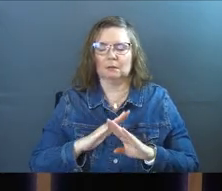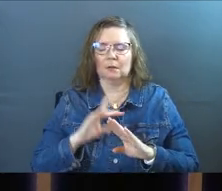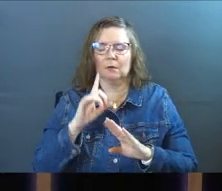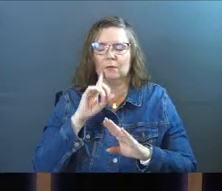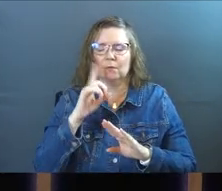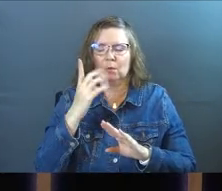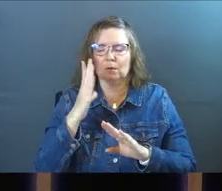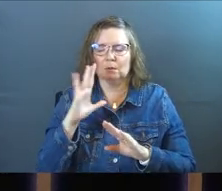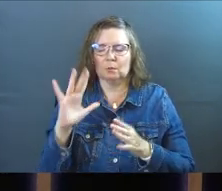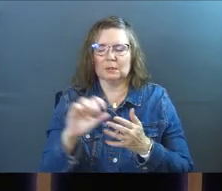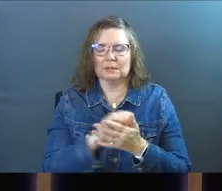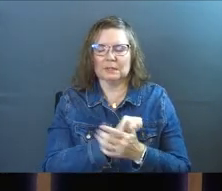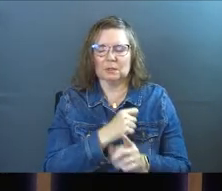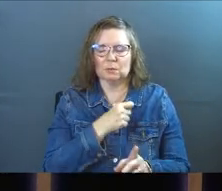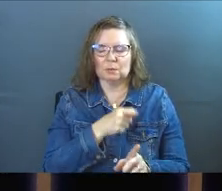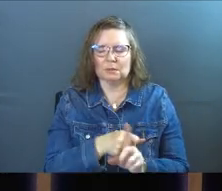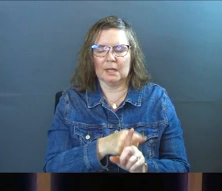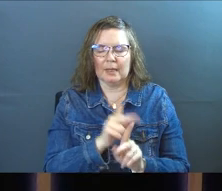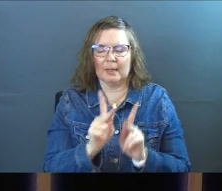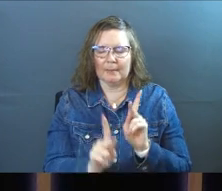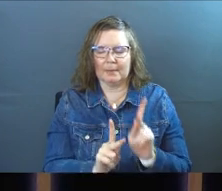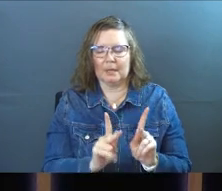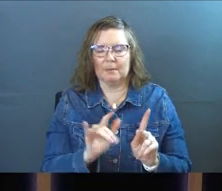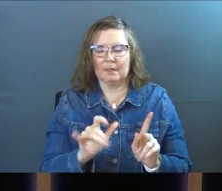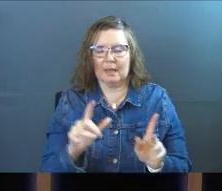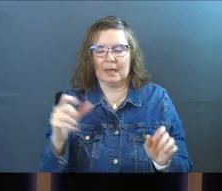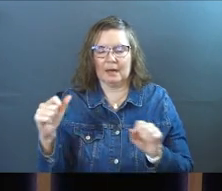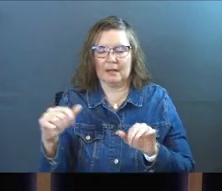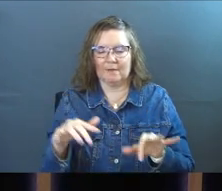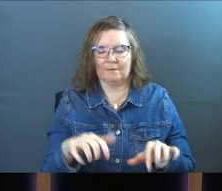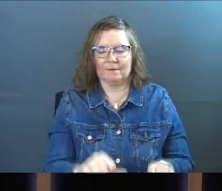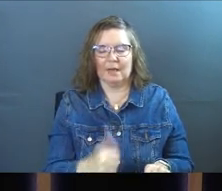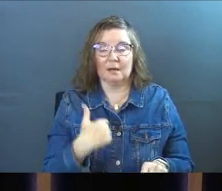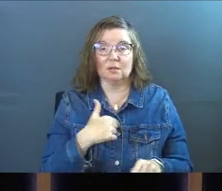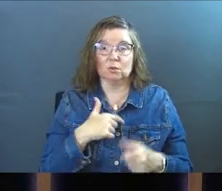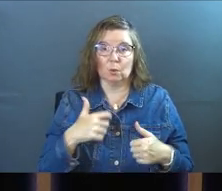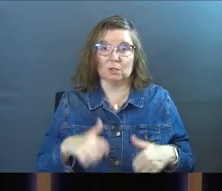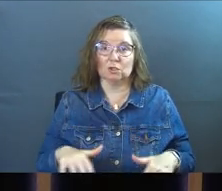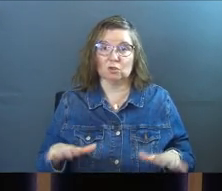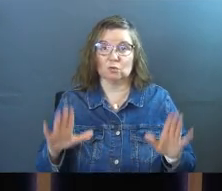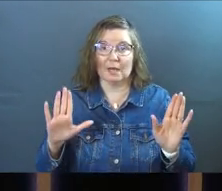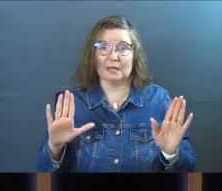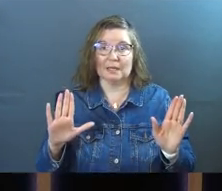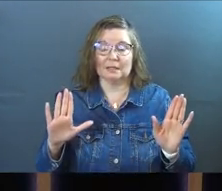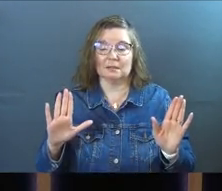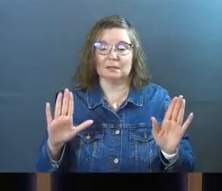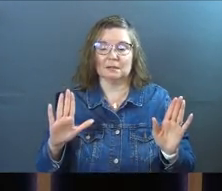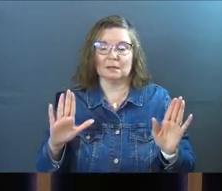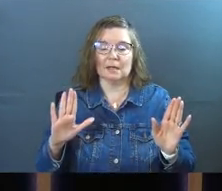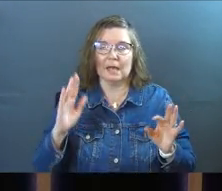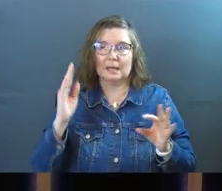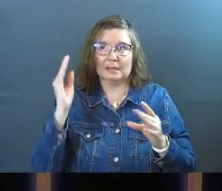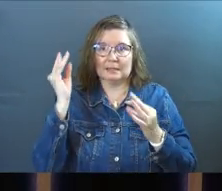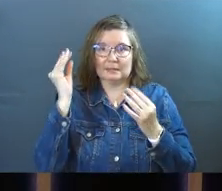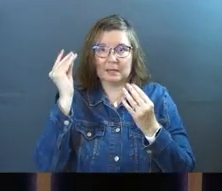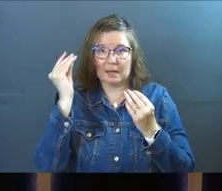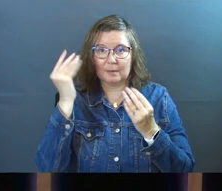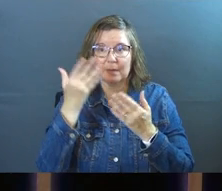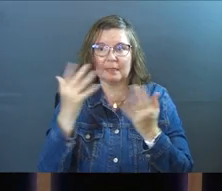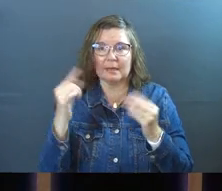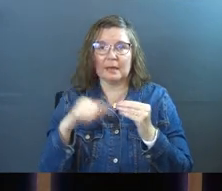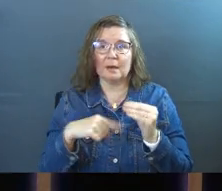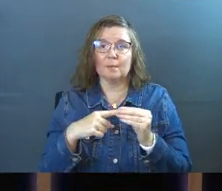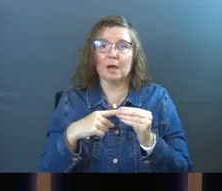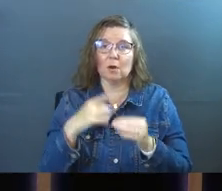the coming day when disaster will strike the people that invade us. So he's surrendering, and he's contemplating,